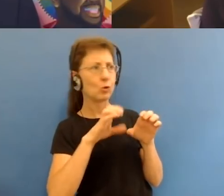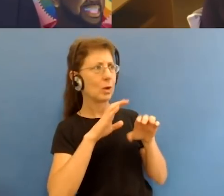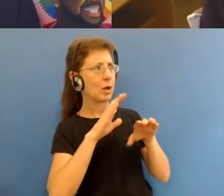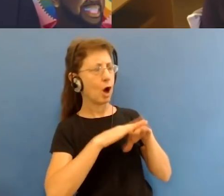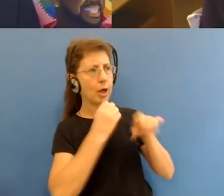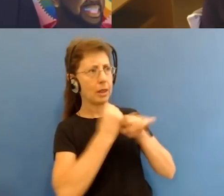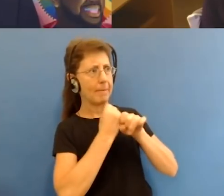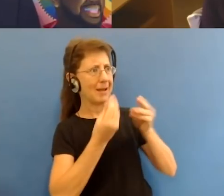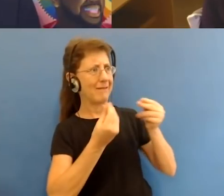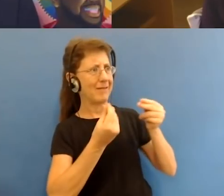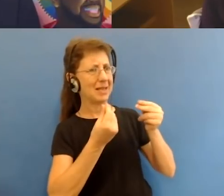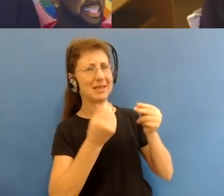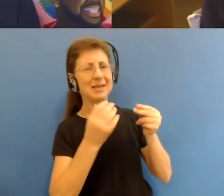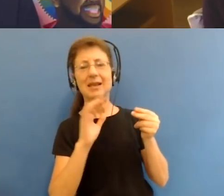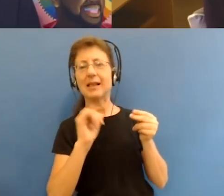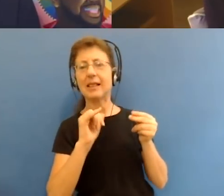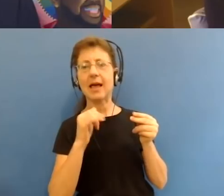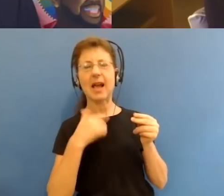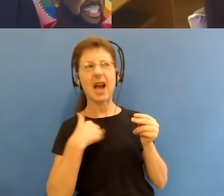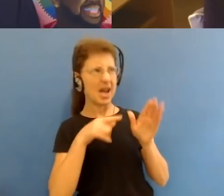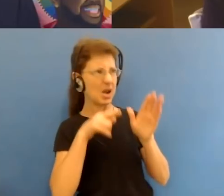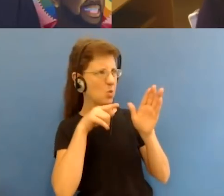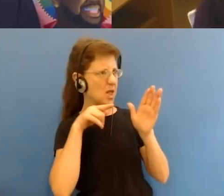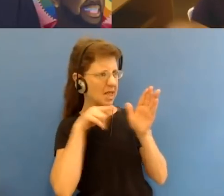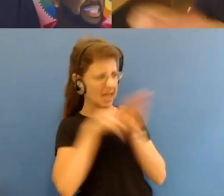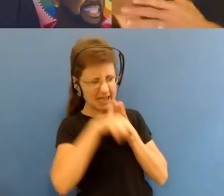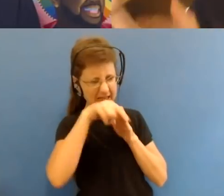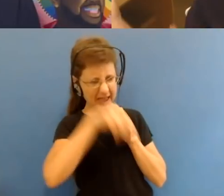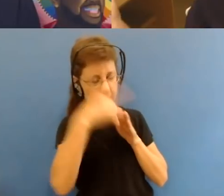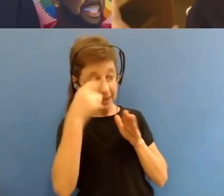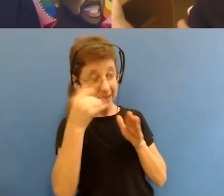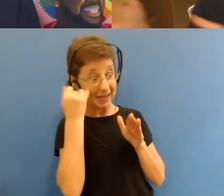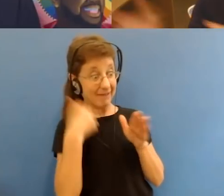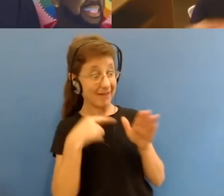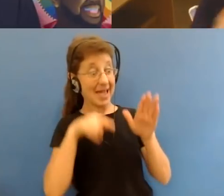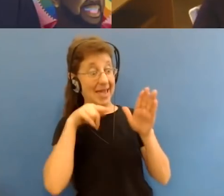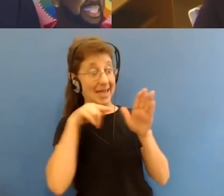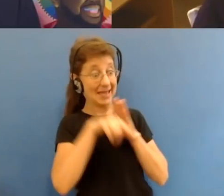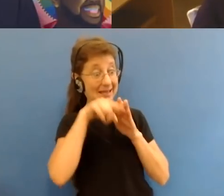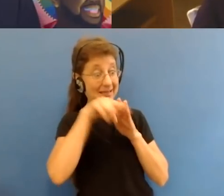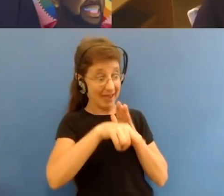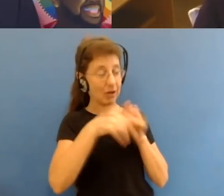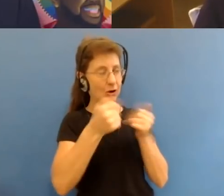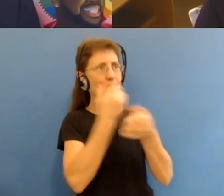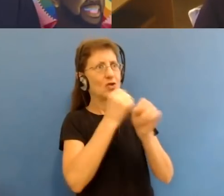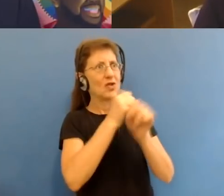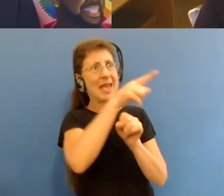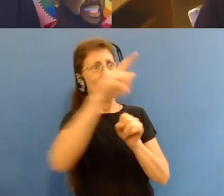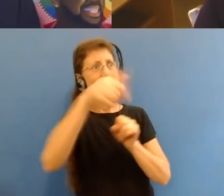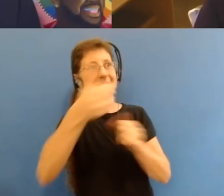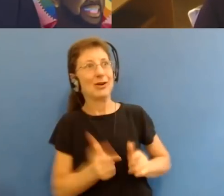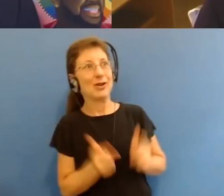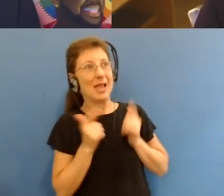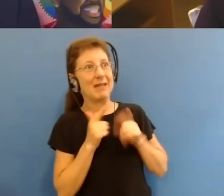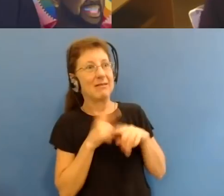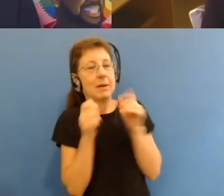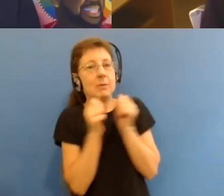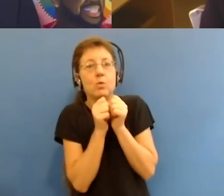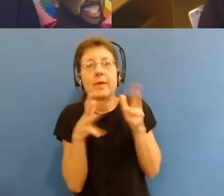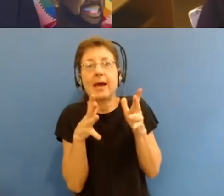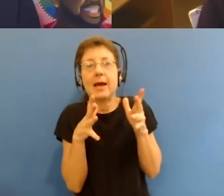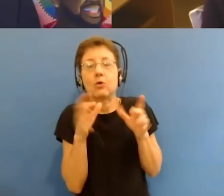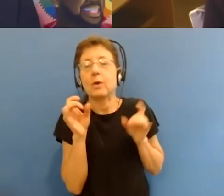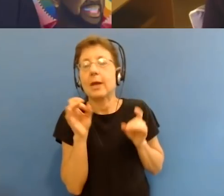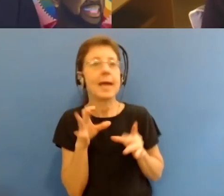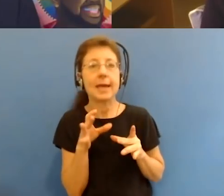ahead and kill, because if I kill here, that could save a whole lot of lives there, but I'm going to do it without any hatred. I'm just going to do